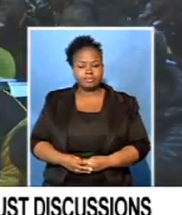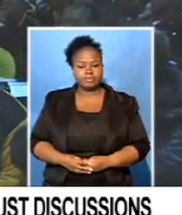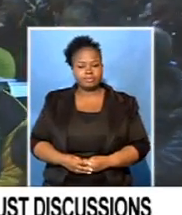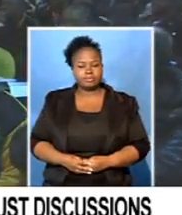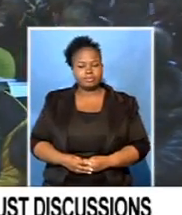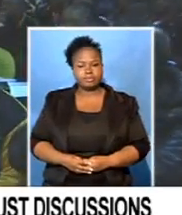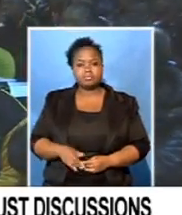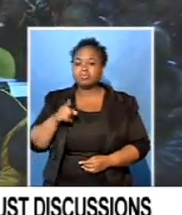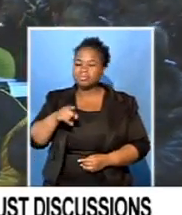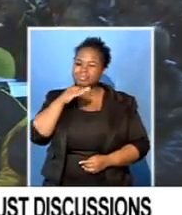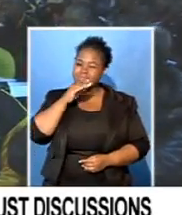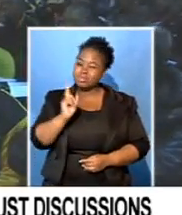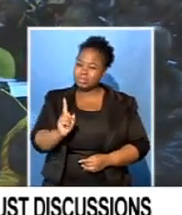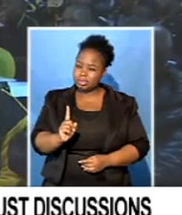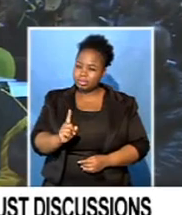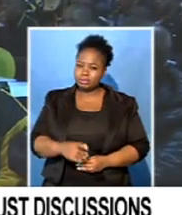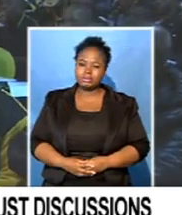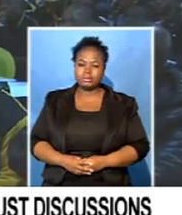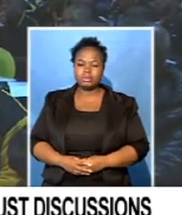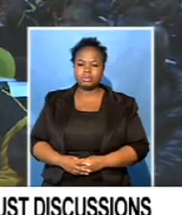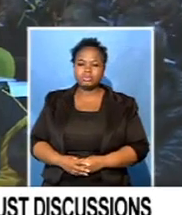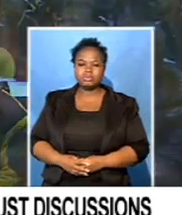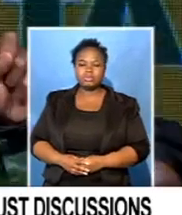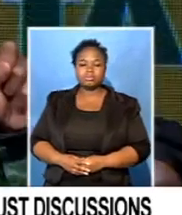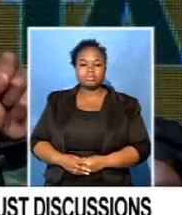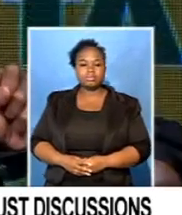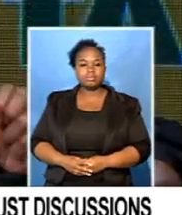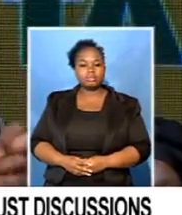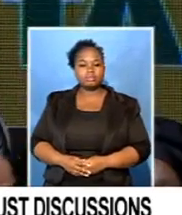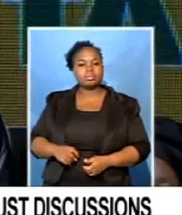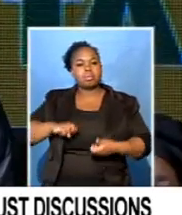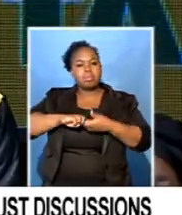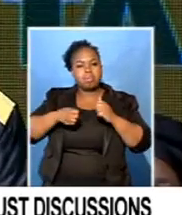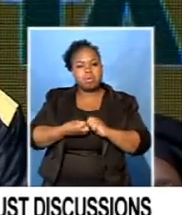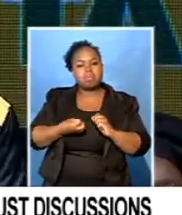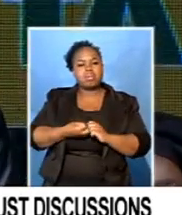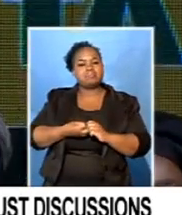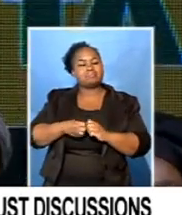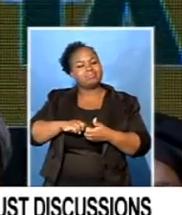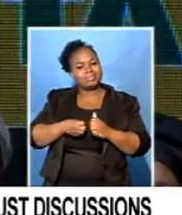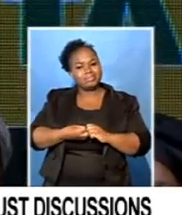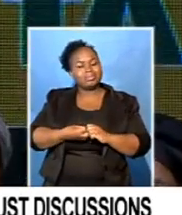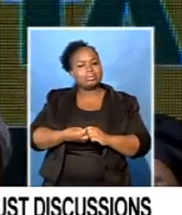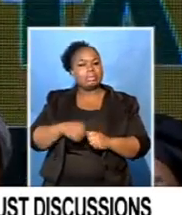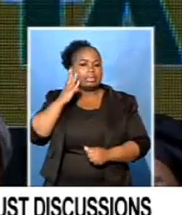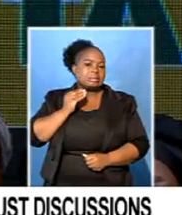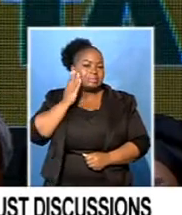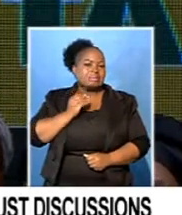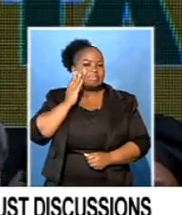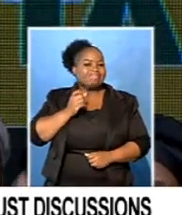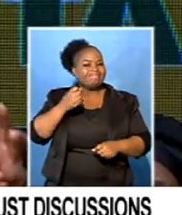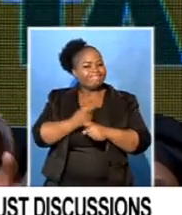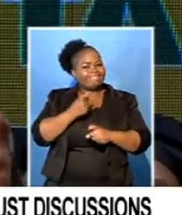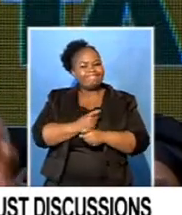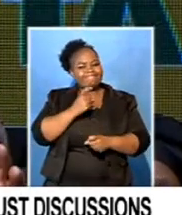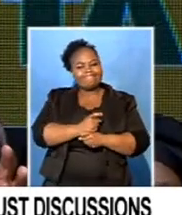What this says, the more the difficulties, the organization must be more united.